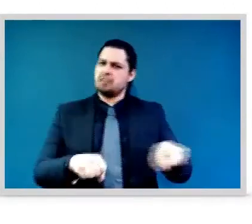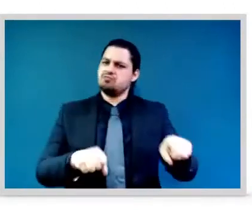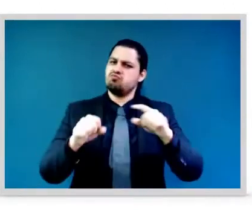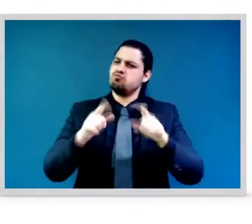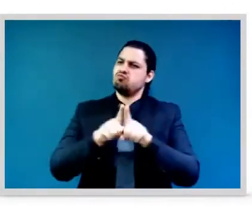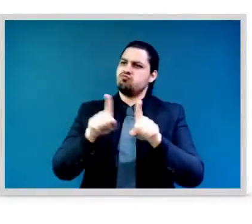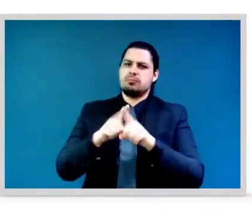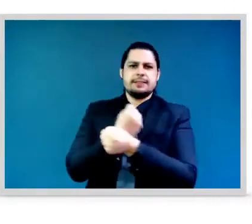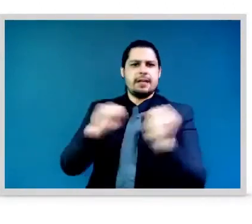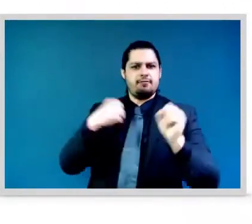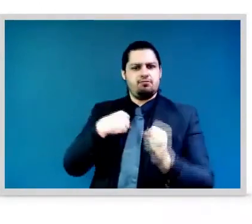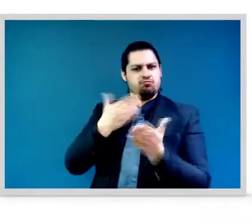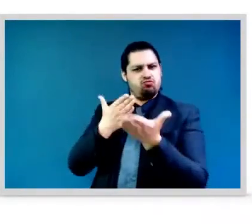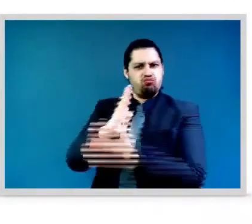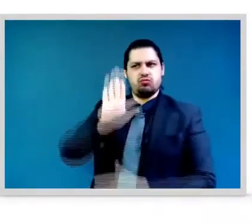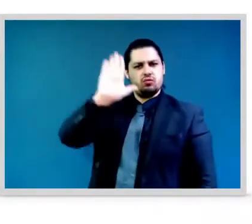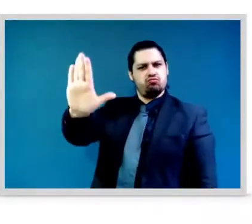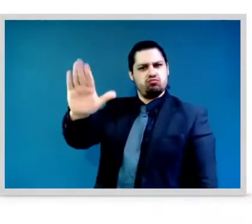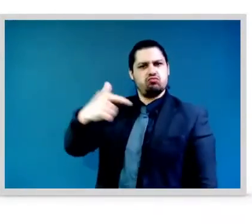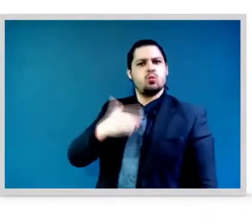from. Thank you.